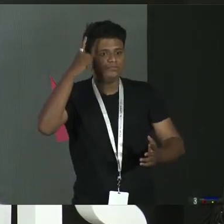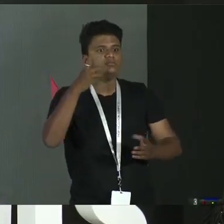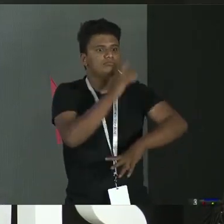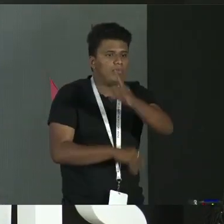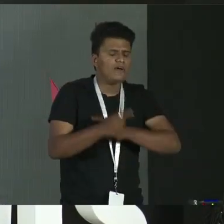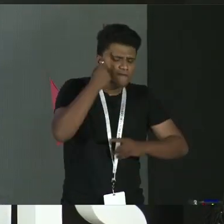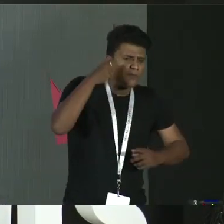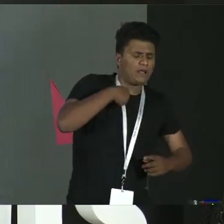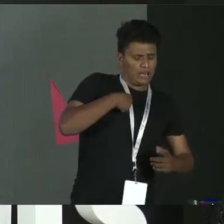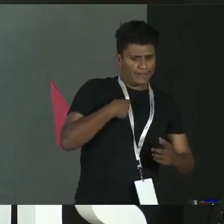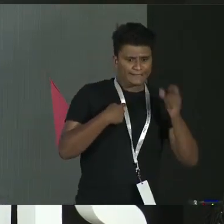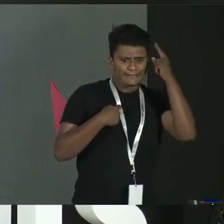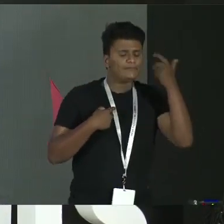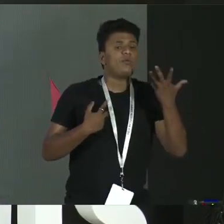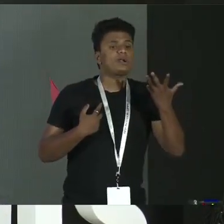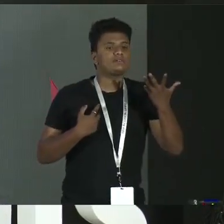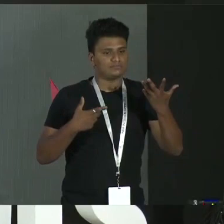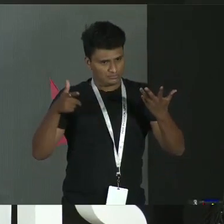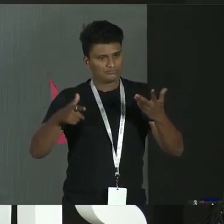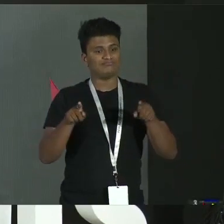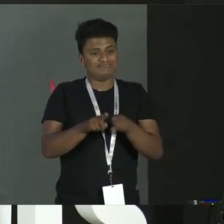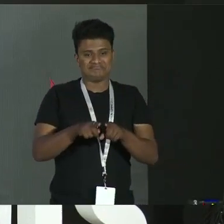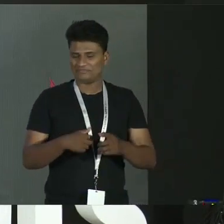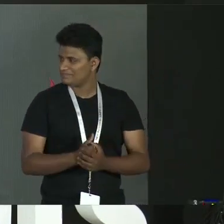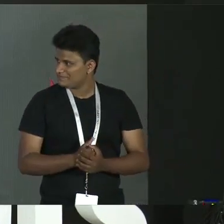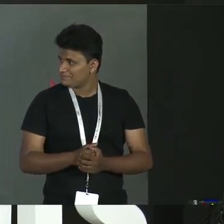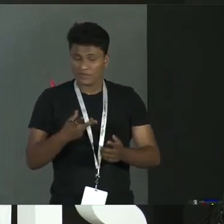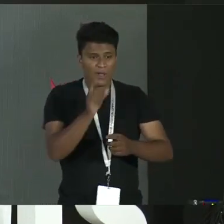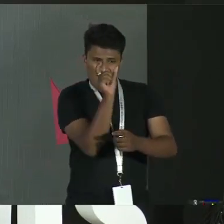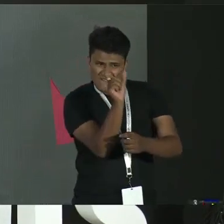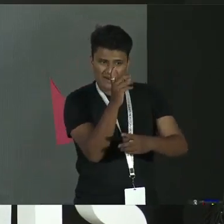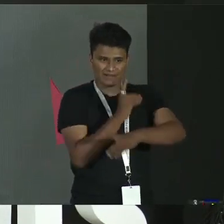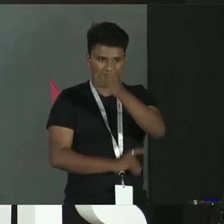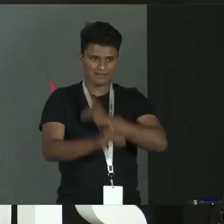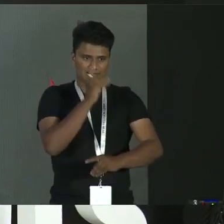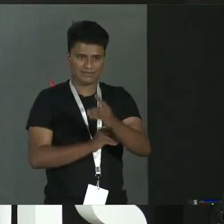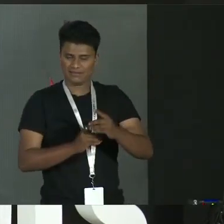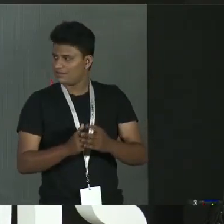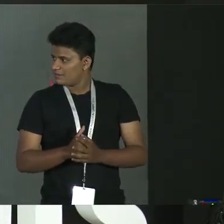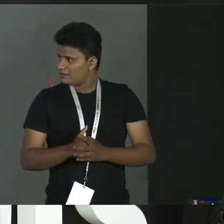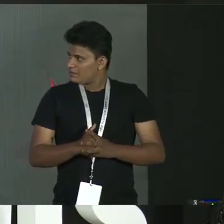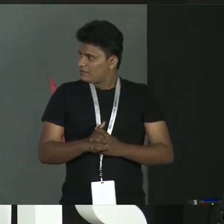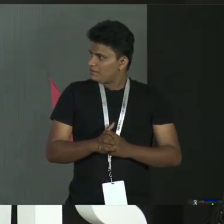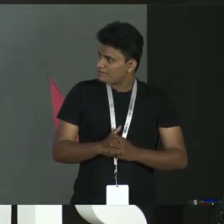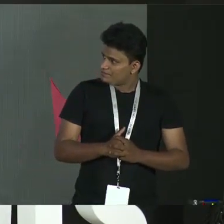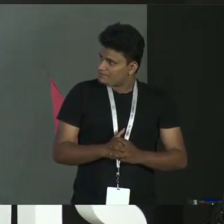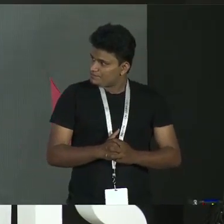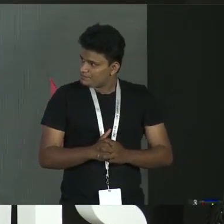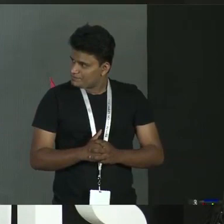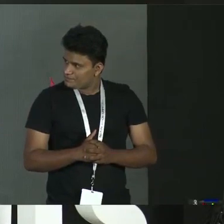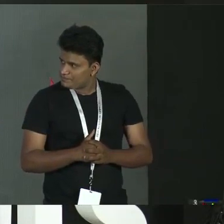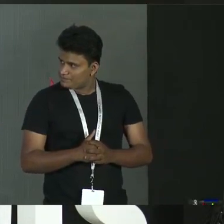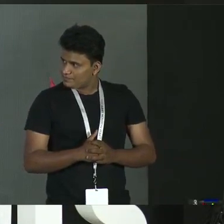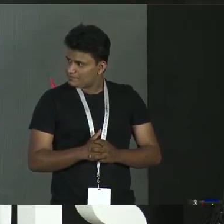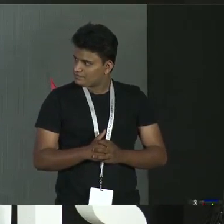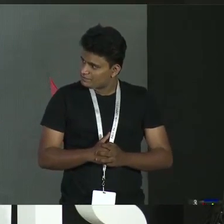me. And the word disability, that's a word tied to civil rights, the Americans